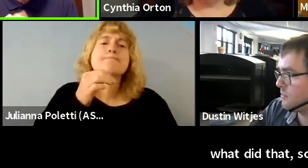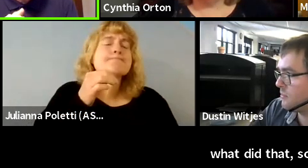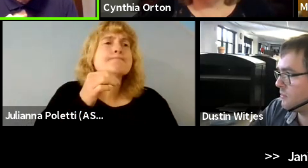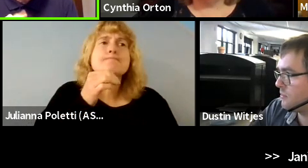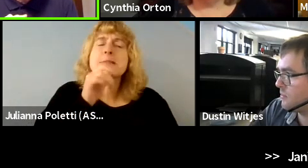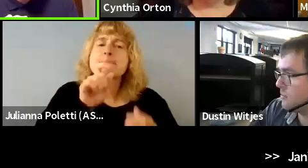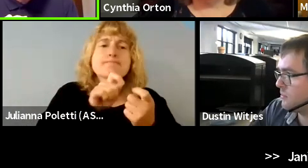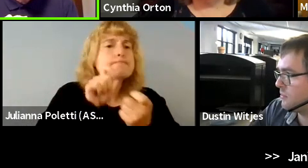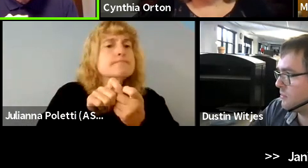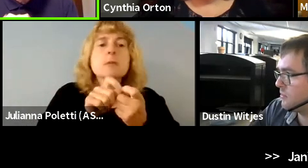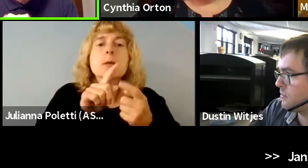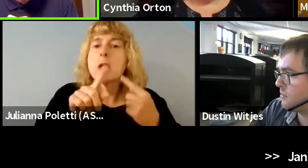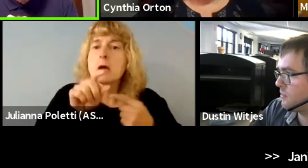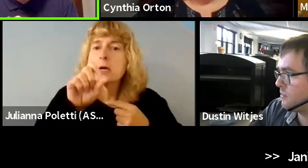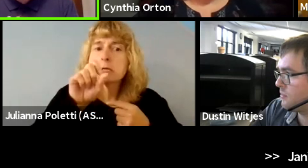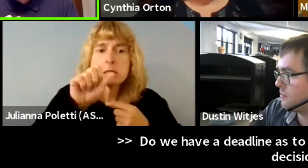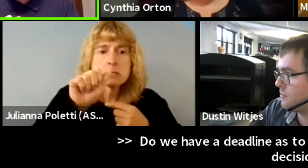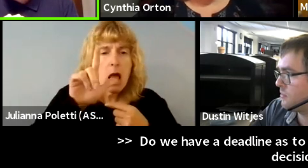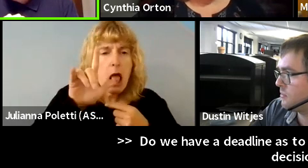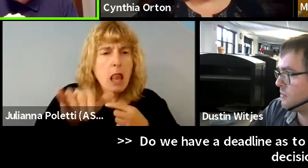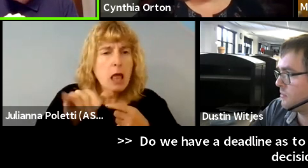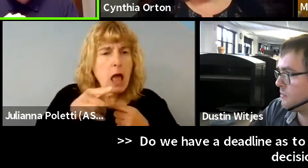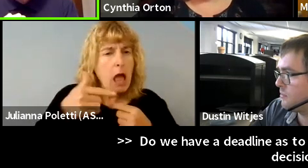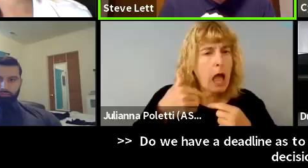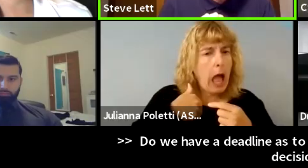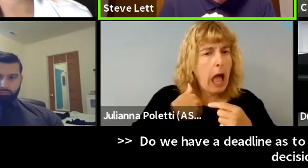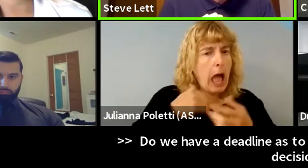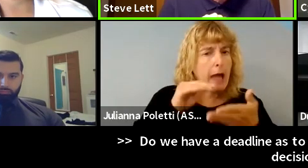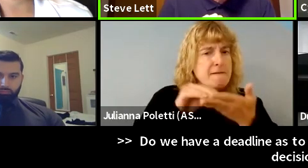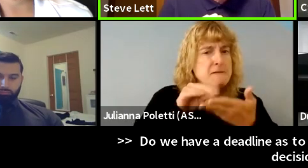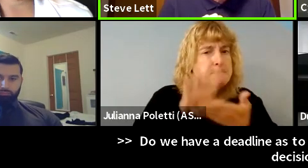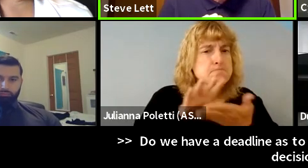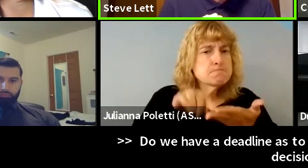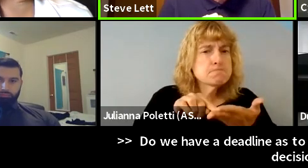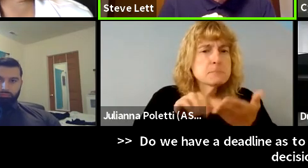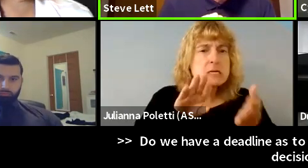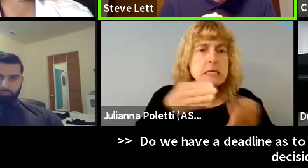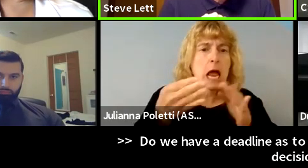Sally, is there a deadline on applications coming in?